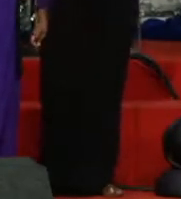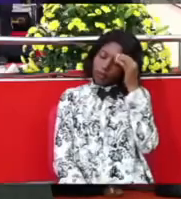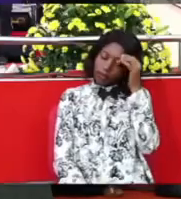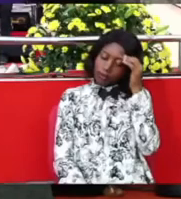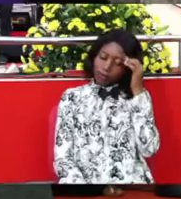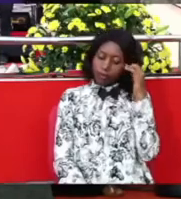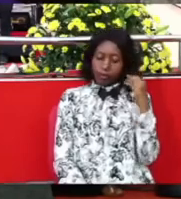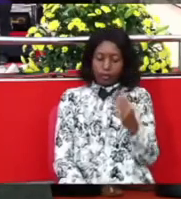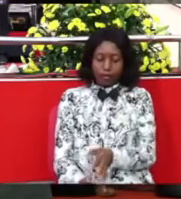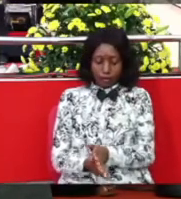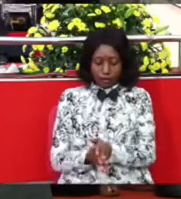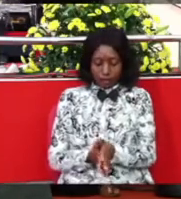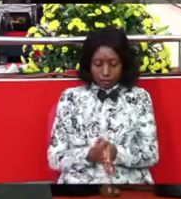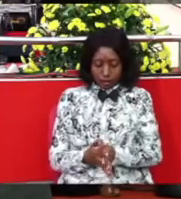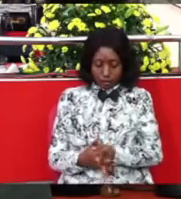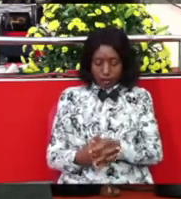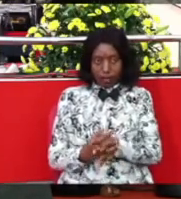Would you mold us, O God?